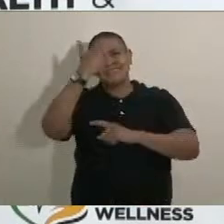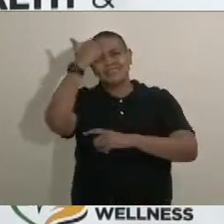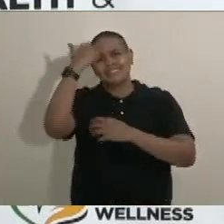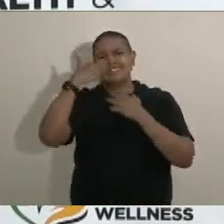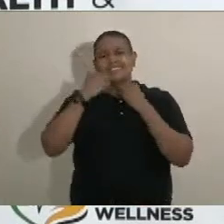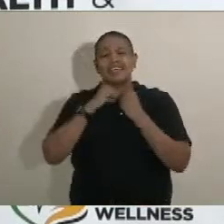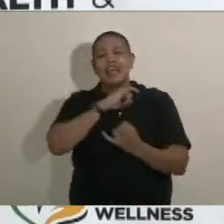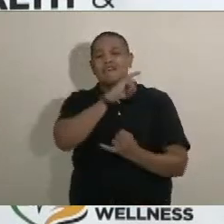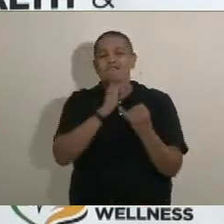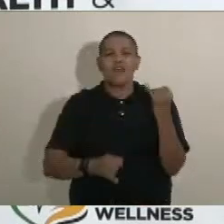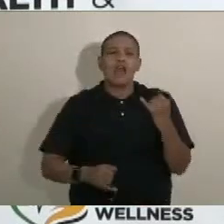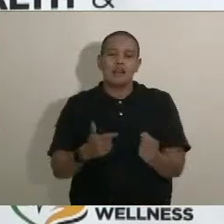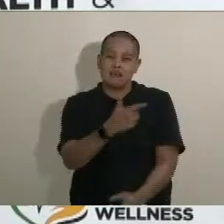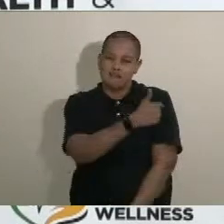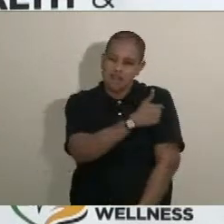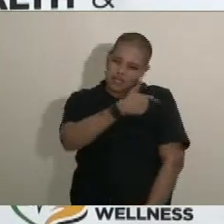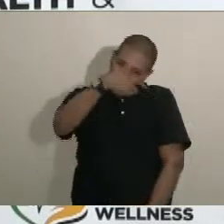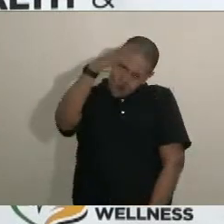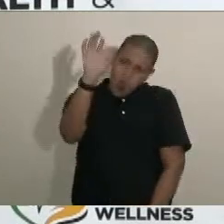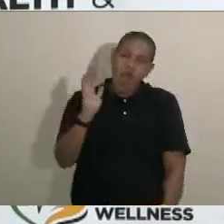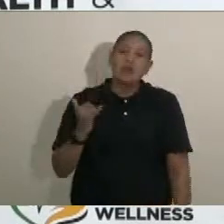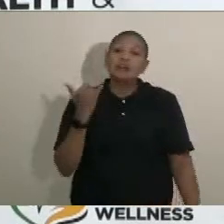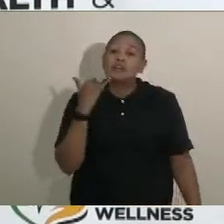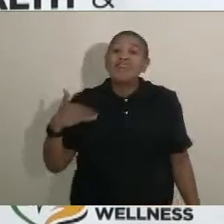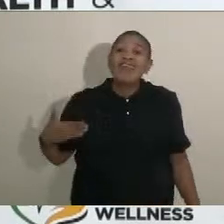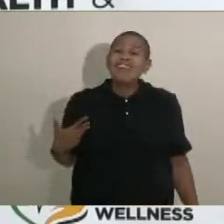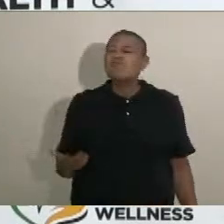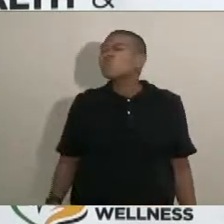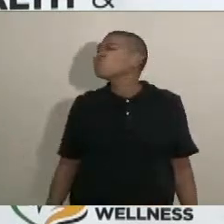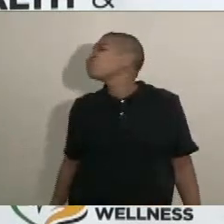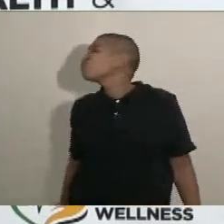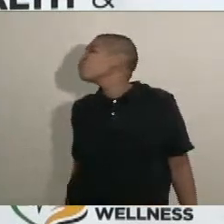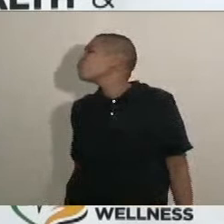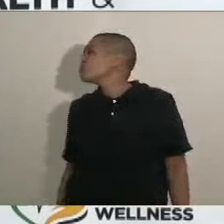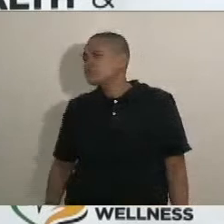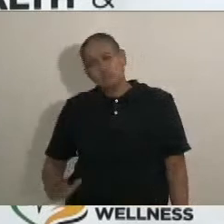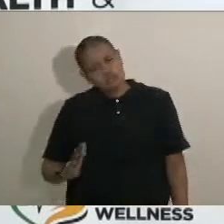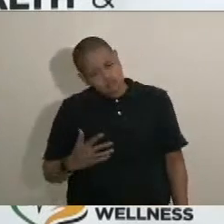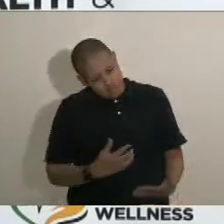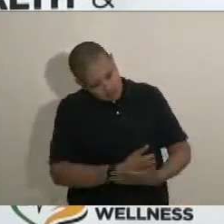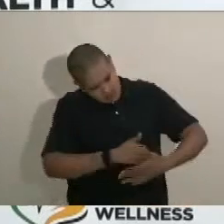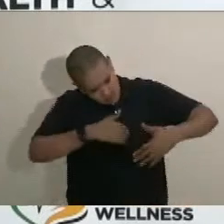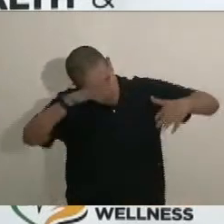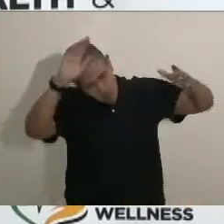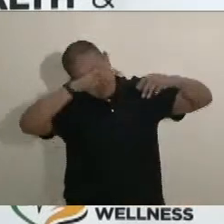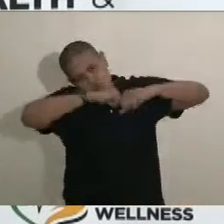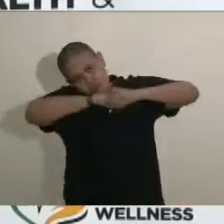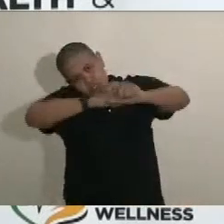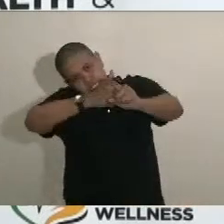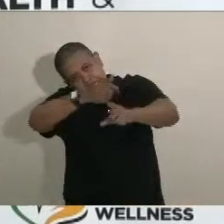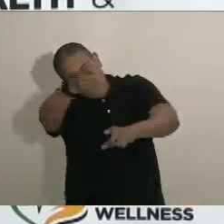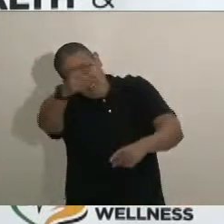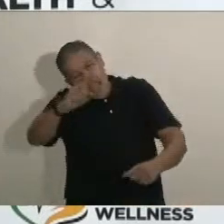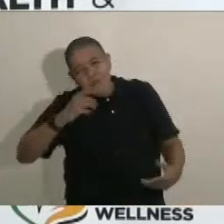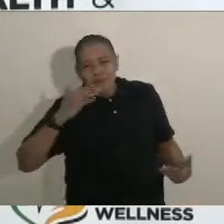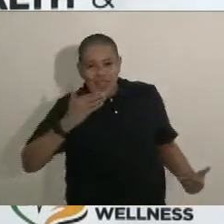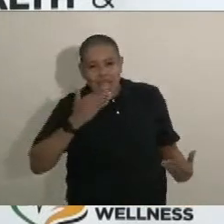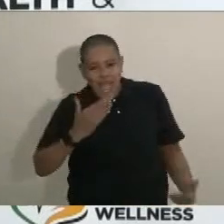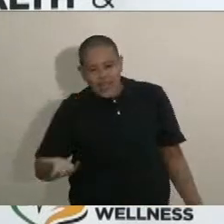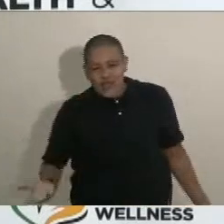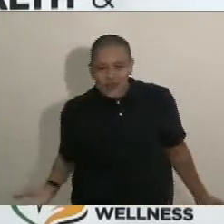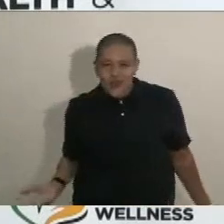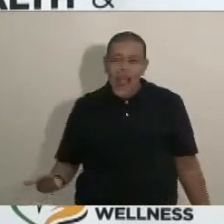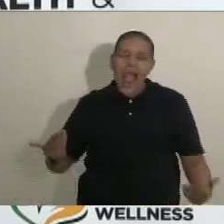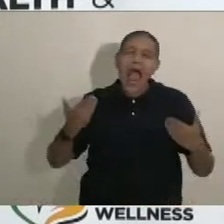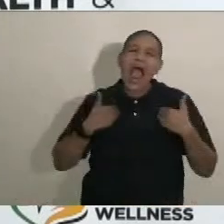of course, is vaccination. Let's get vaccinated so we can give ourselves the best form of protection. Thank you very much, and